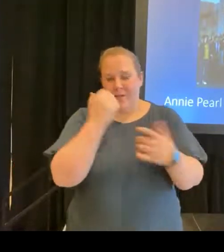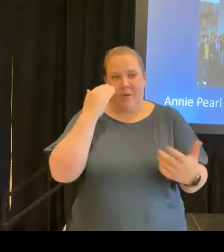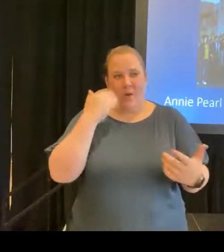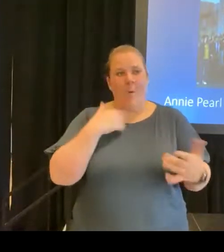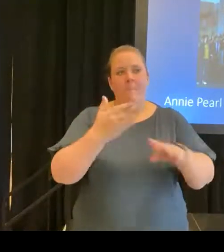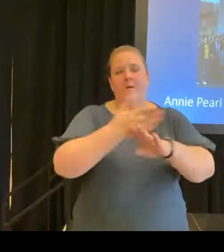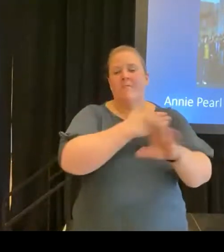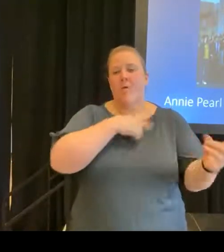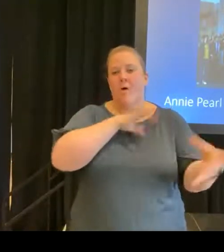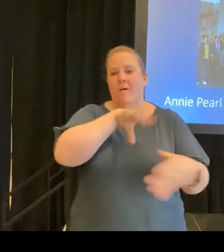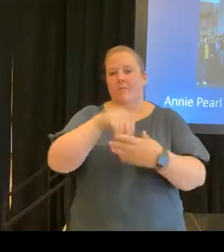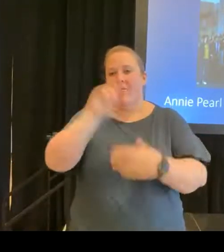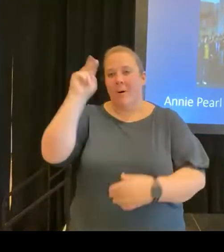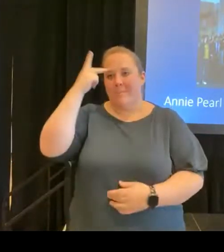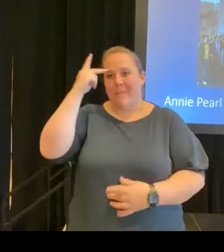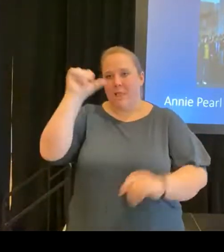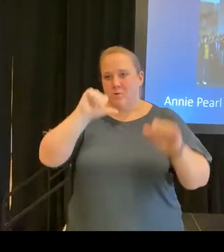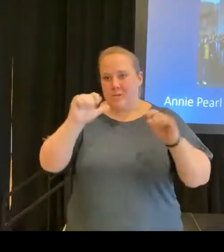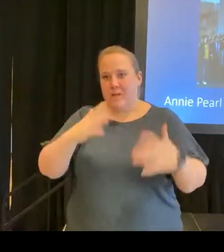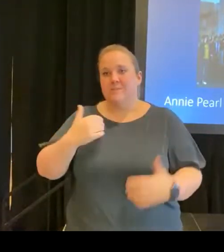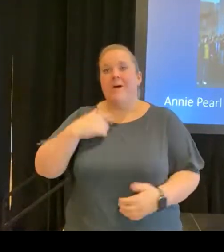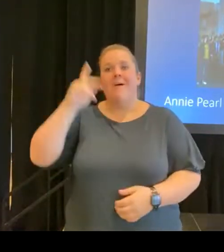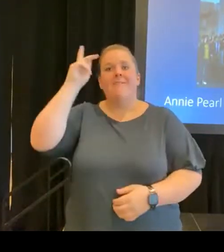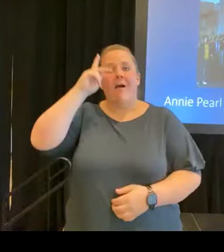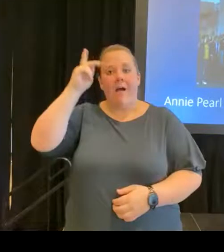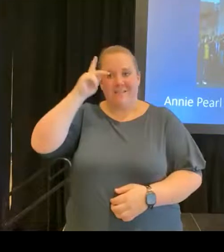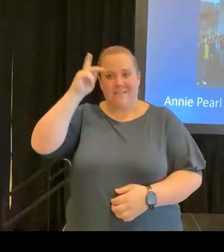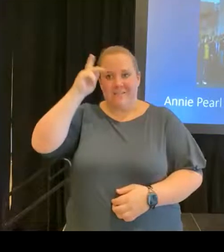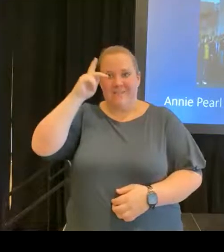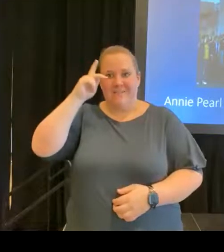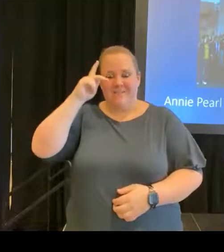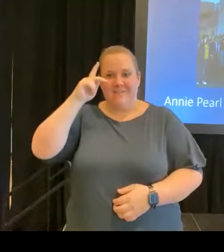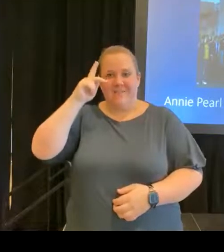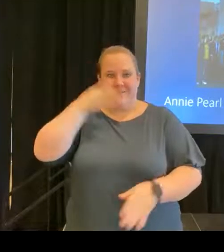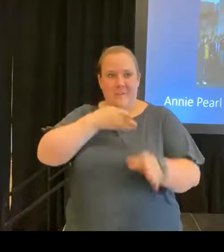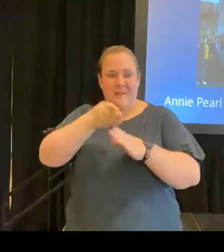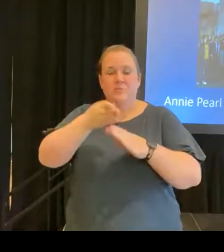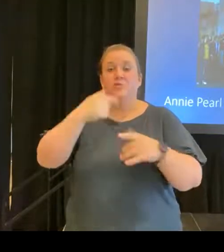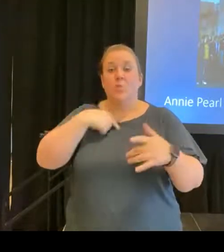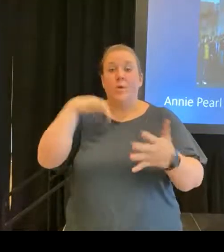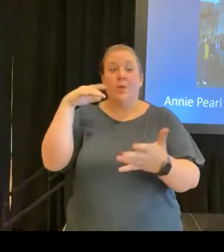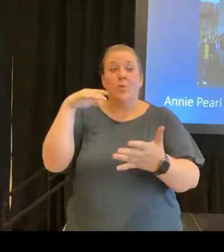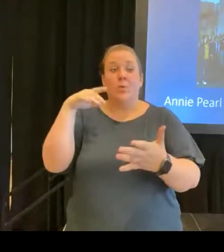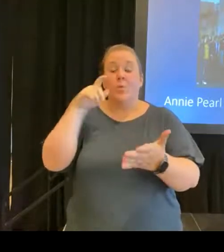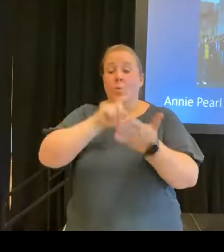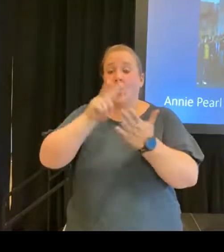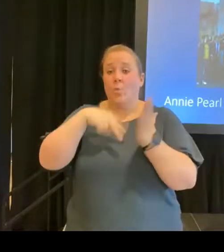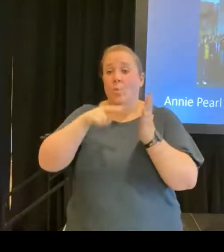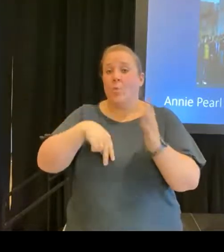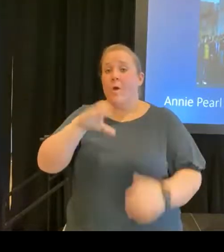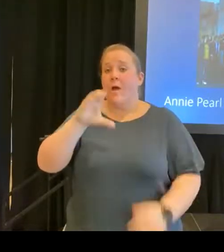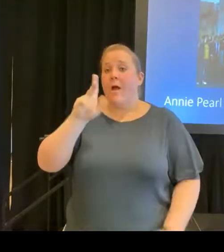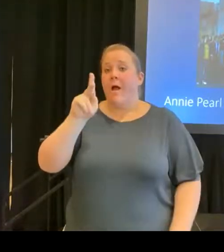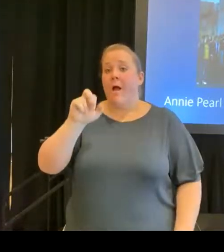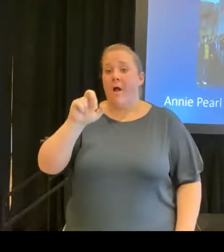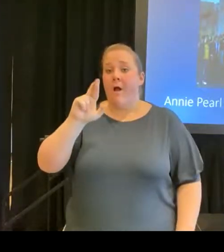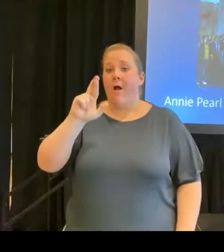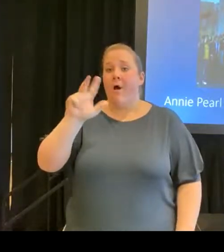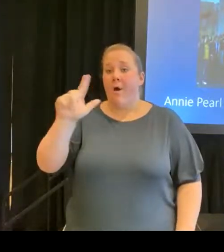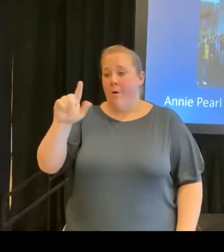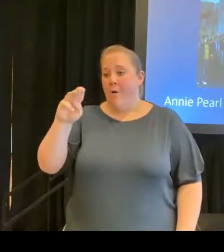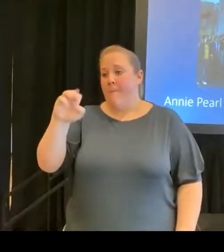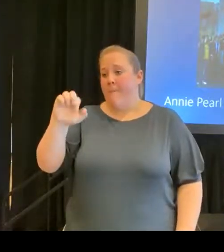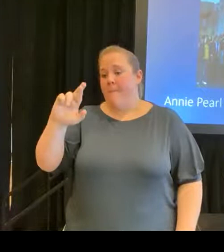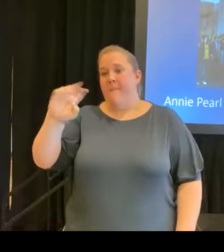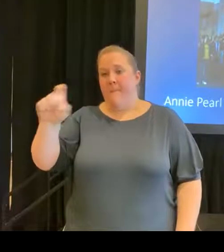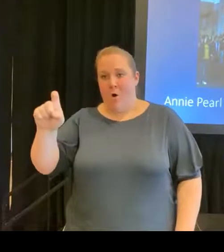got into political science, I was a philosophy major, and we would read Karl Marx. And when we would read Karl Marx, we would always kind of